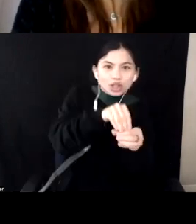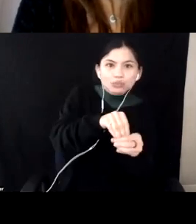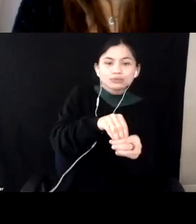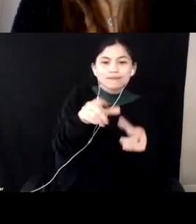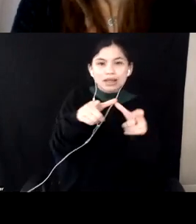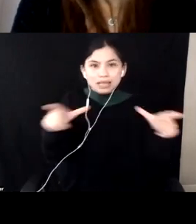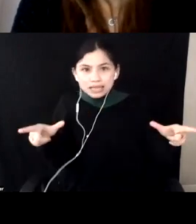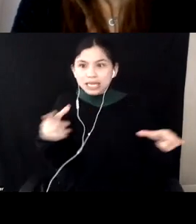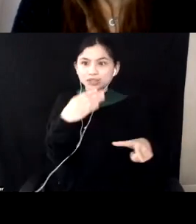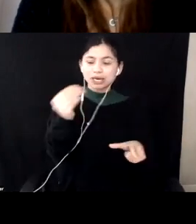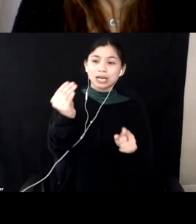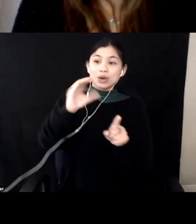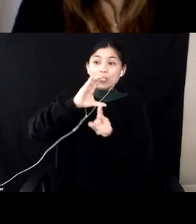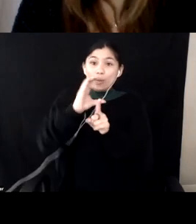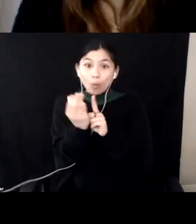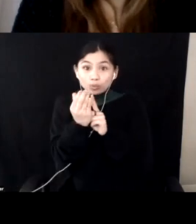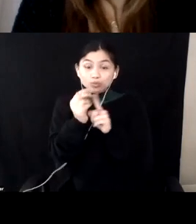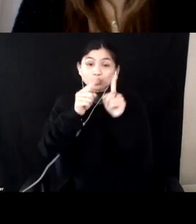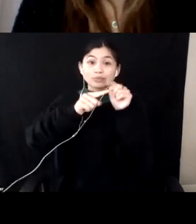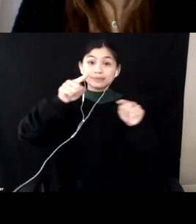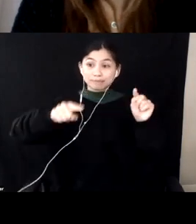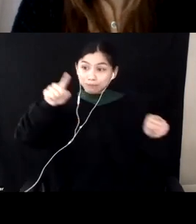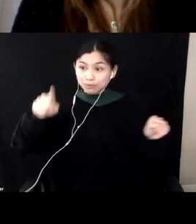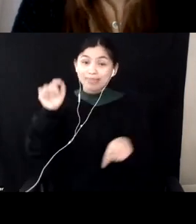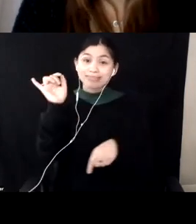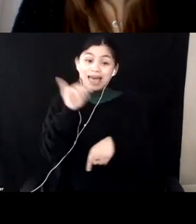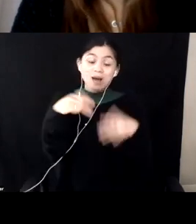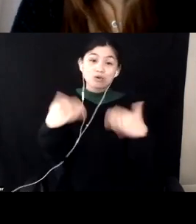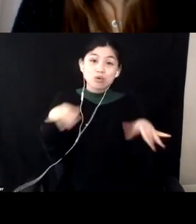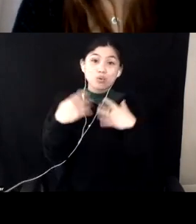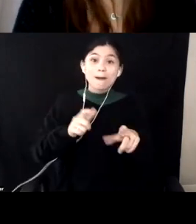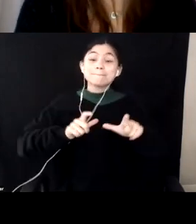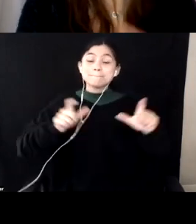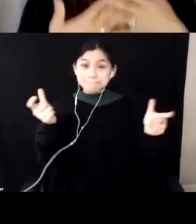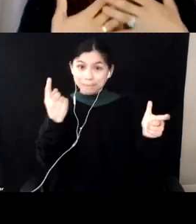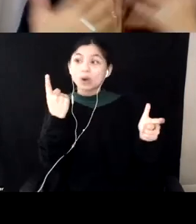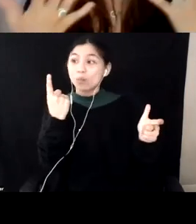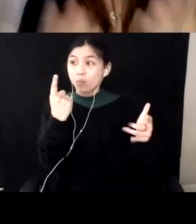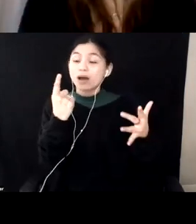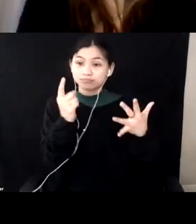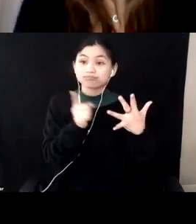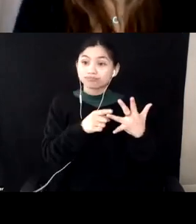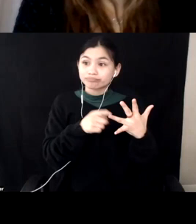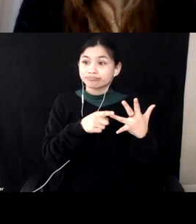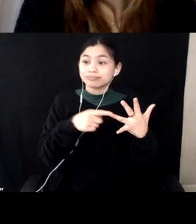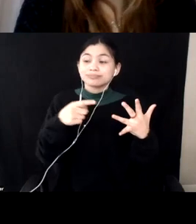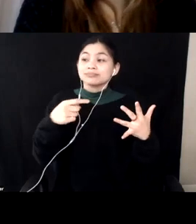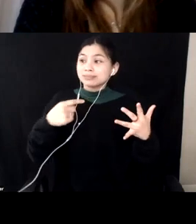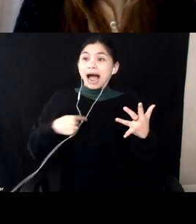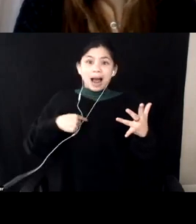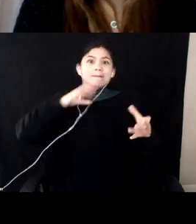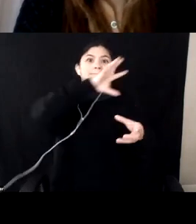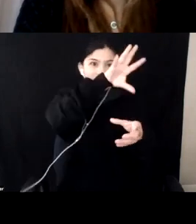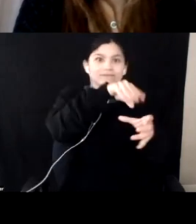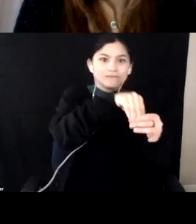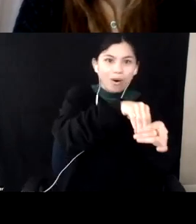diversity. This one is a big one because I did not, and I am involved, and I